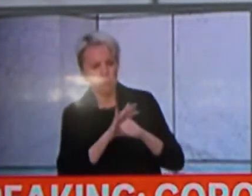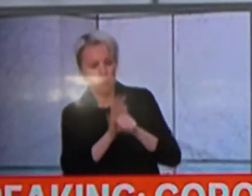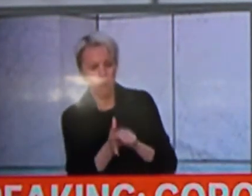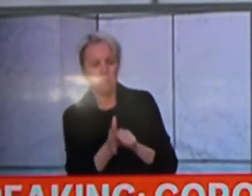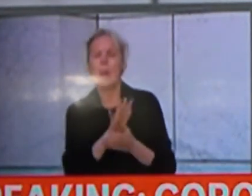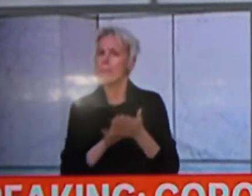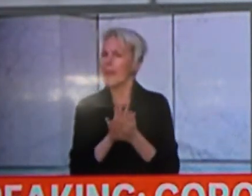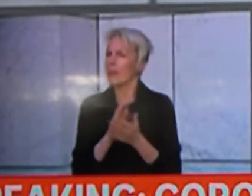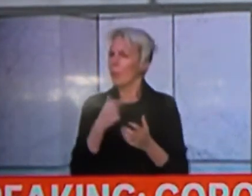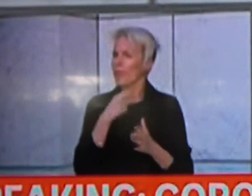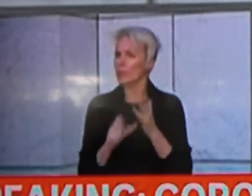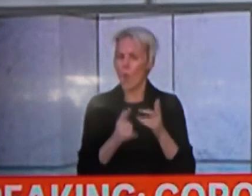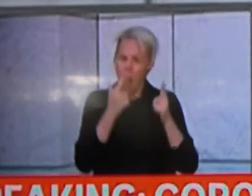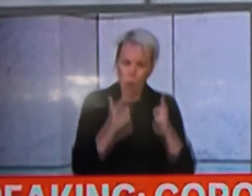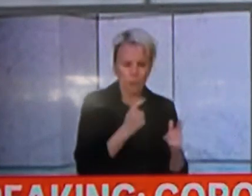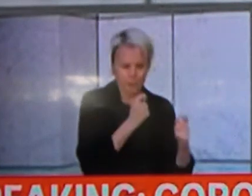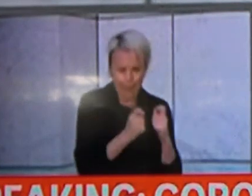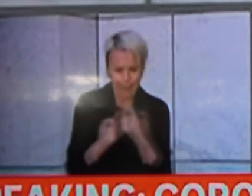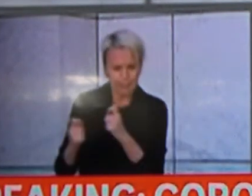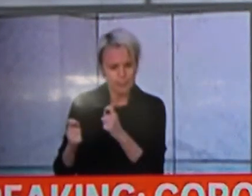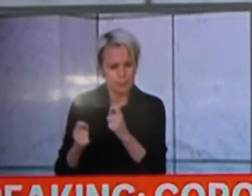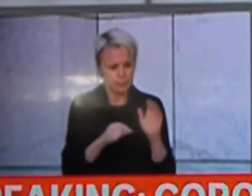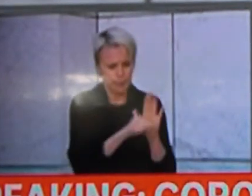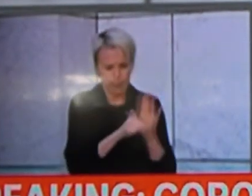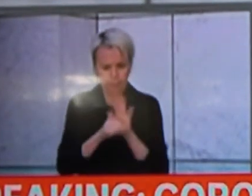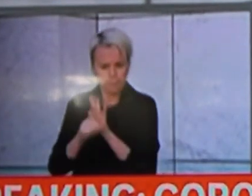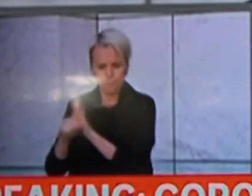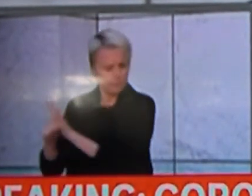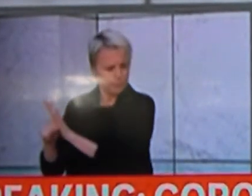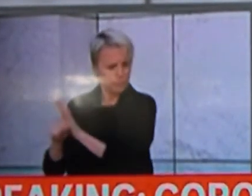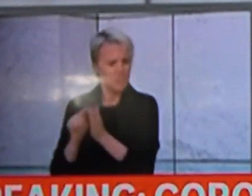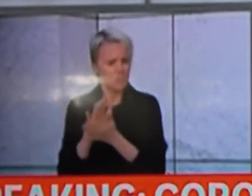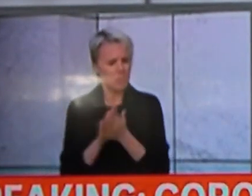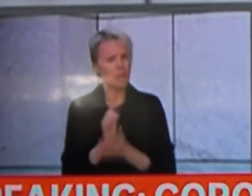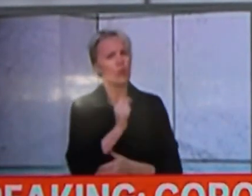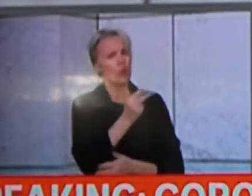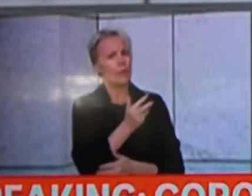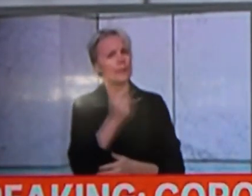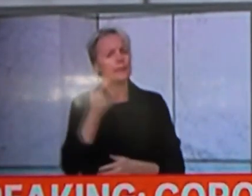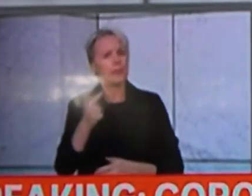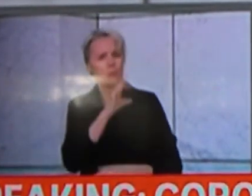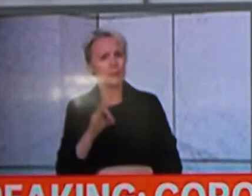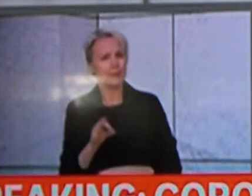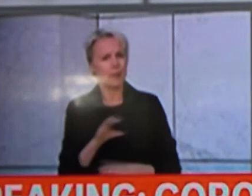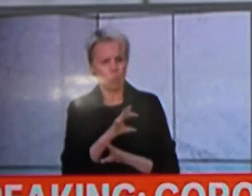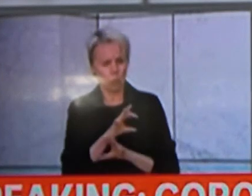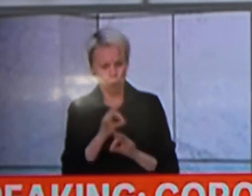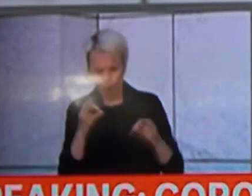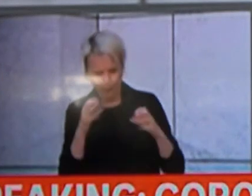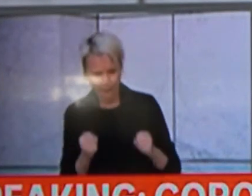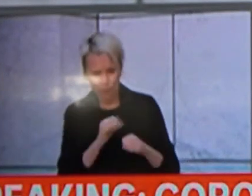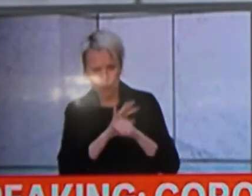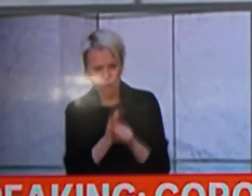fact more than 99%. So we need to be judicious in the way that we use these testing kits. Now, these testing kits